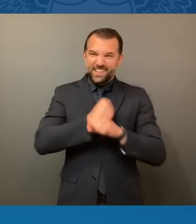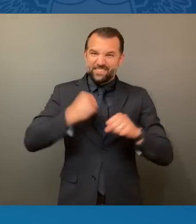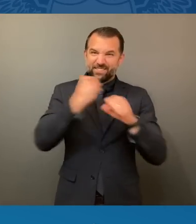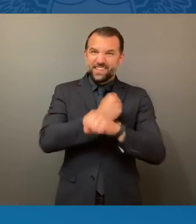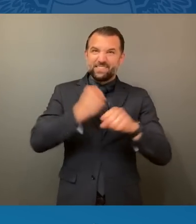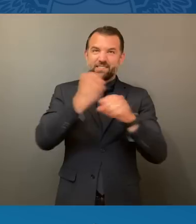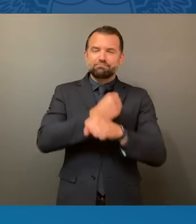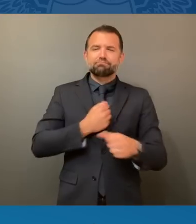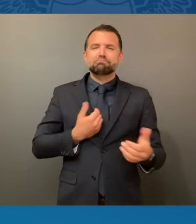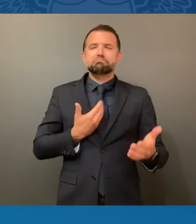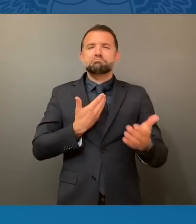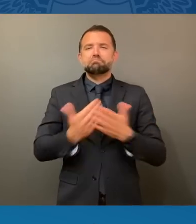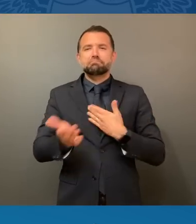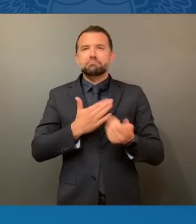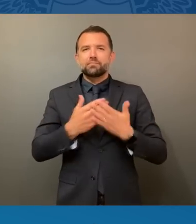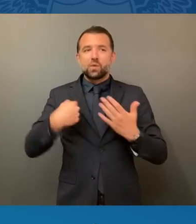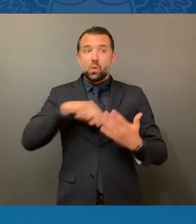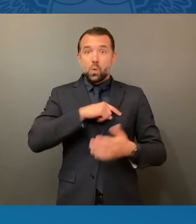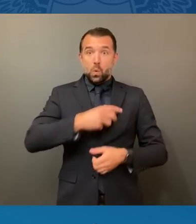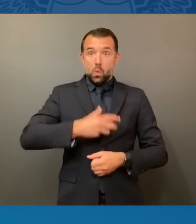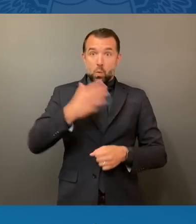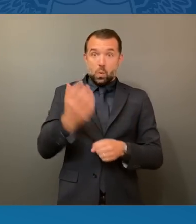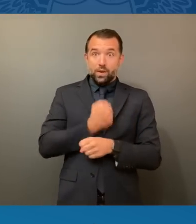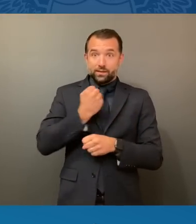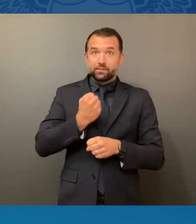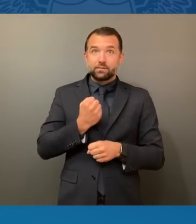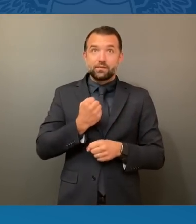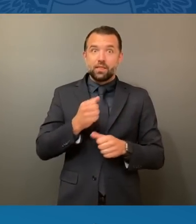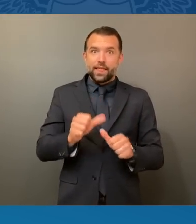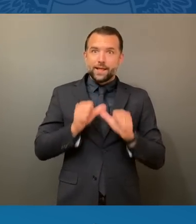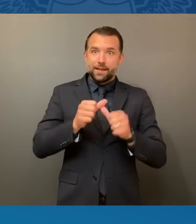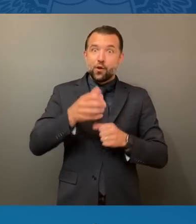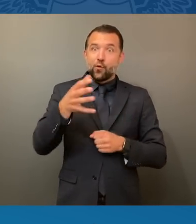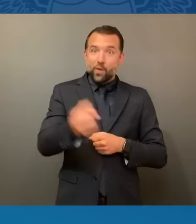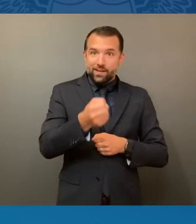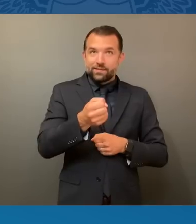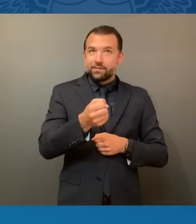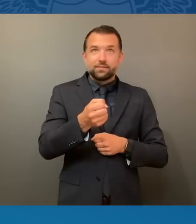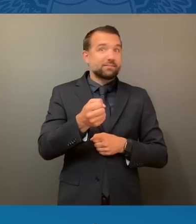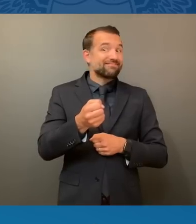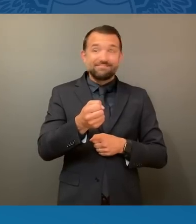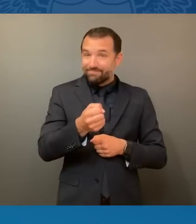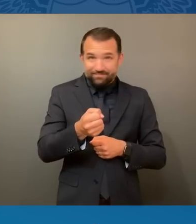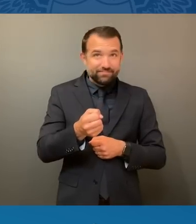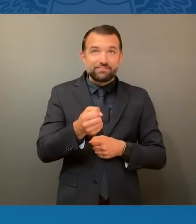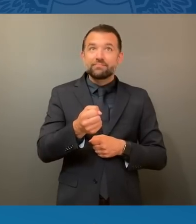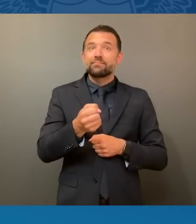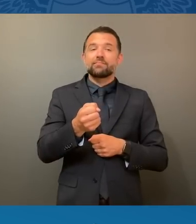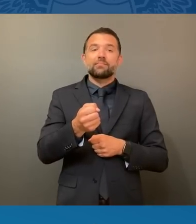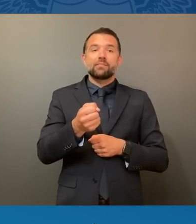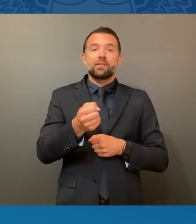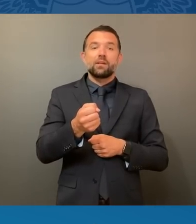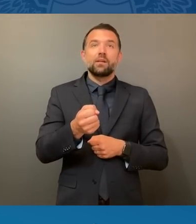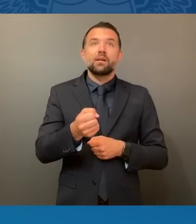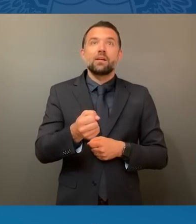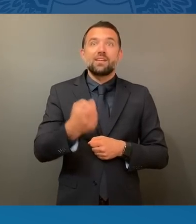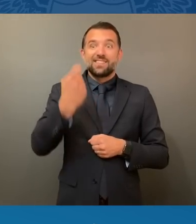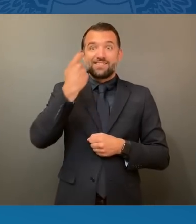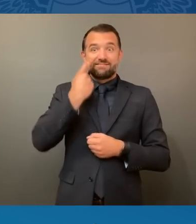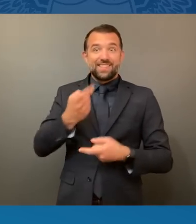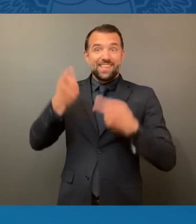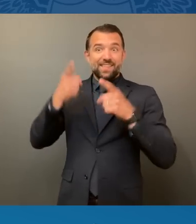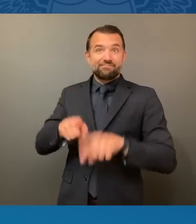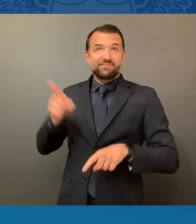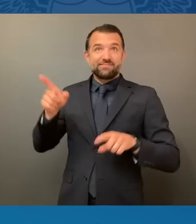be permanent. It's the nature of it. So if you understand it's the nature of it, the second point